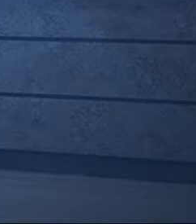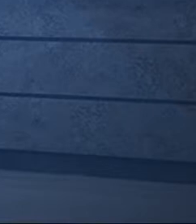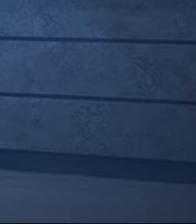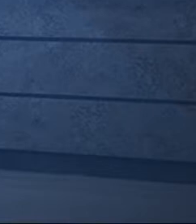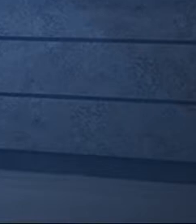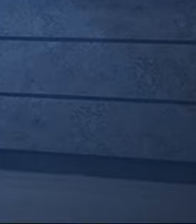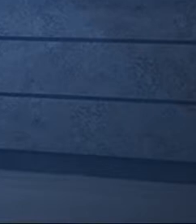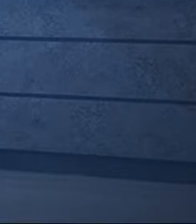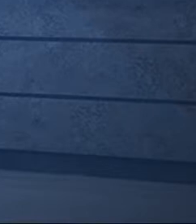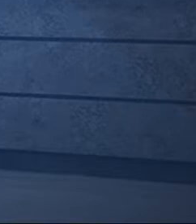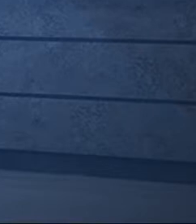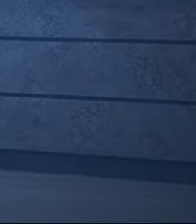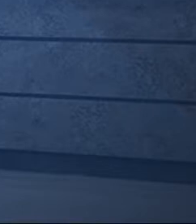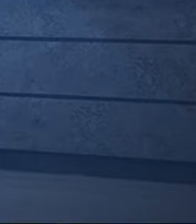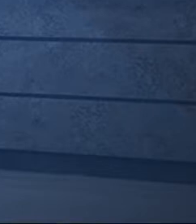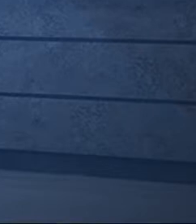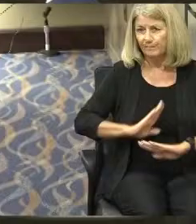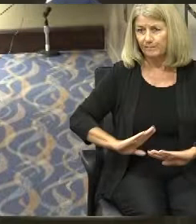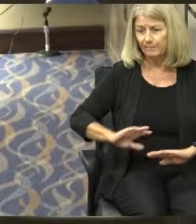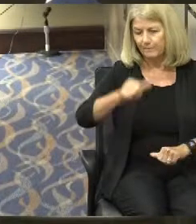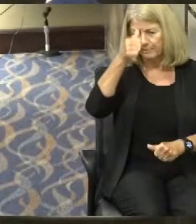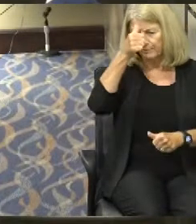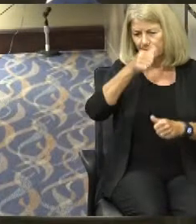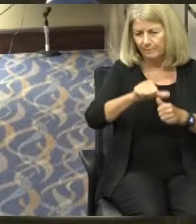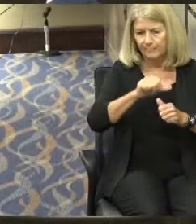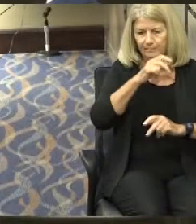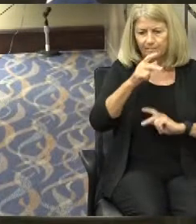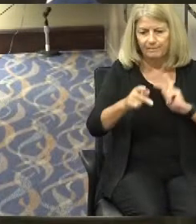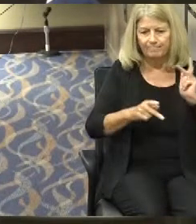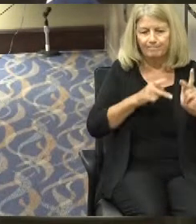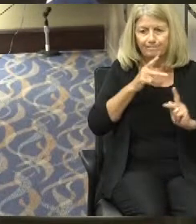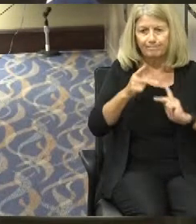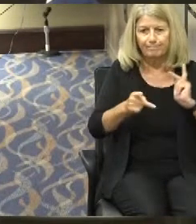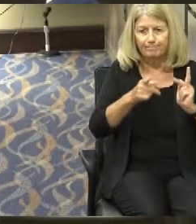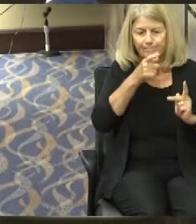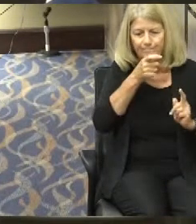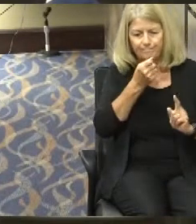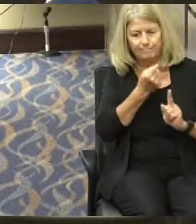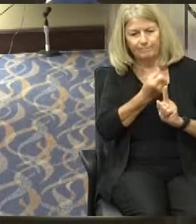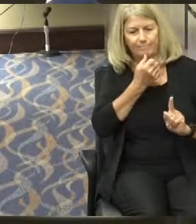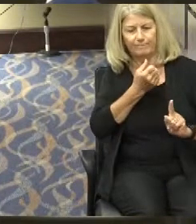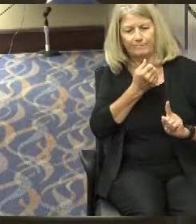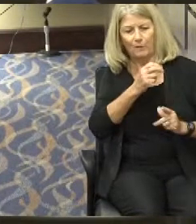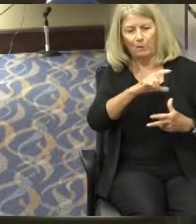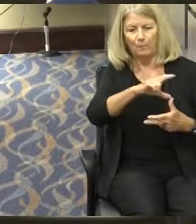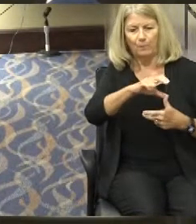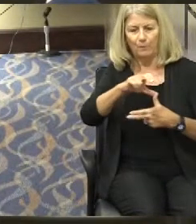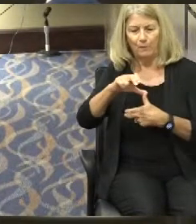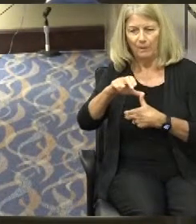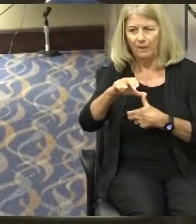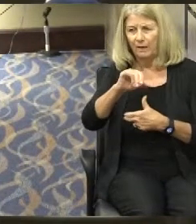please join me in a moment of silence and remember those who have been impacted by Hurricane Ian in Florida.